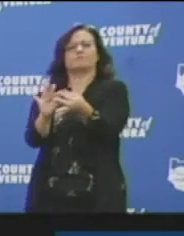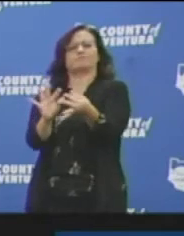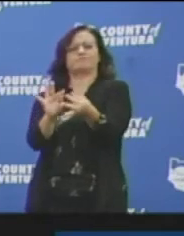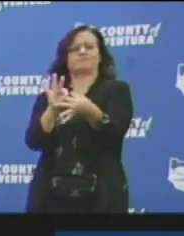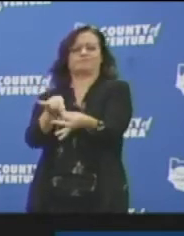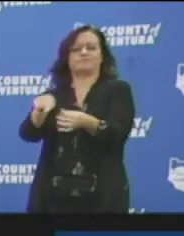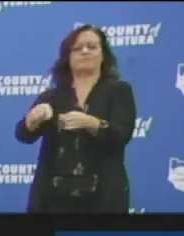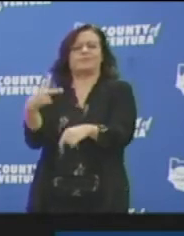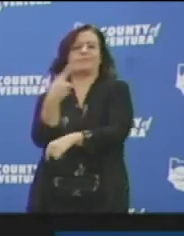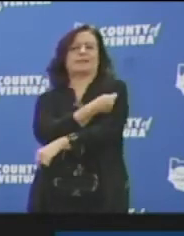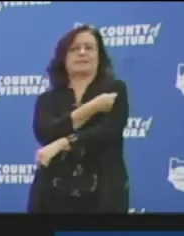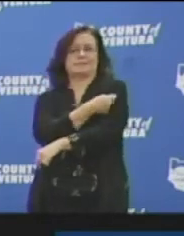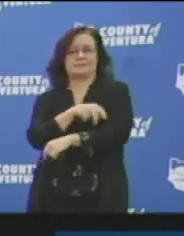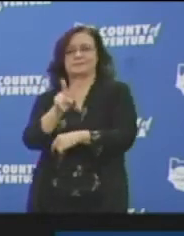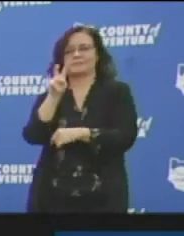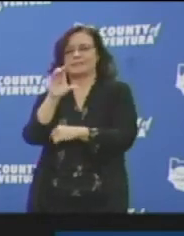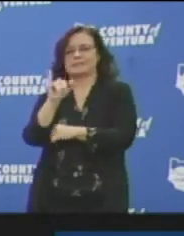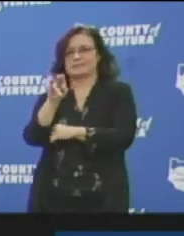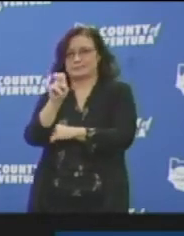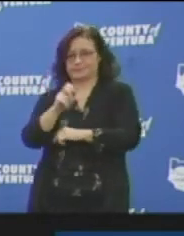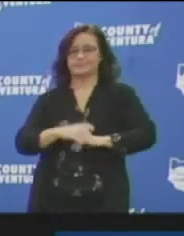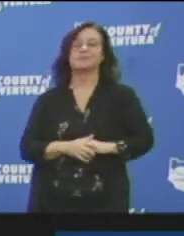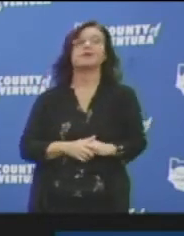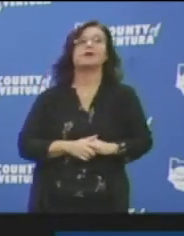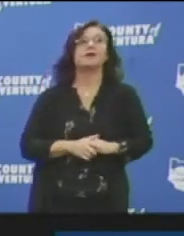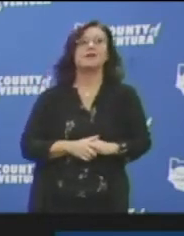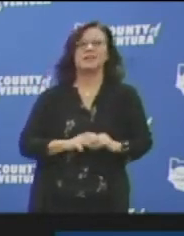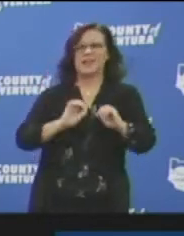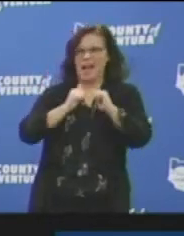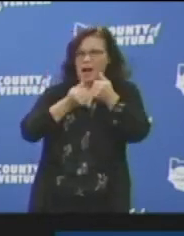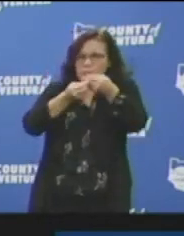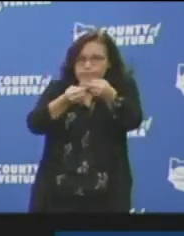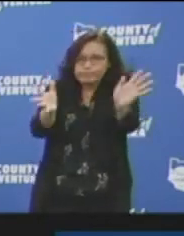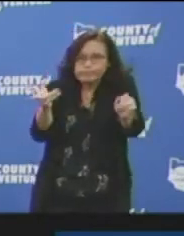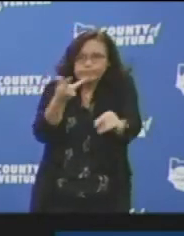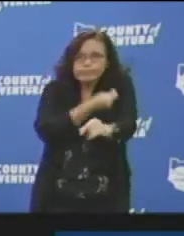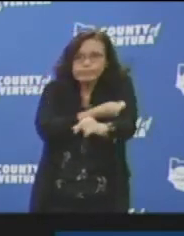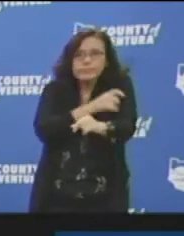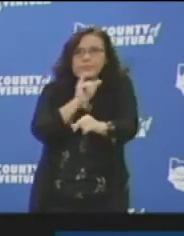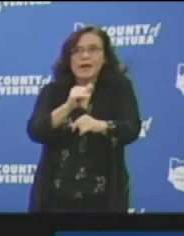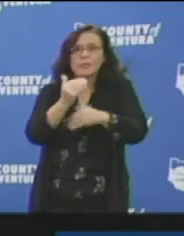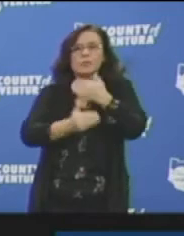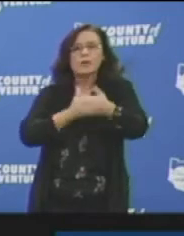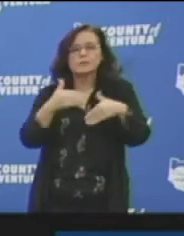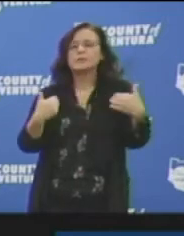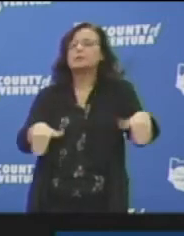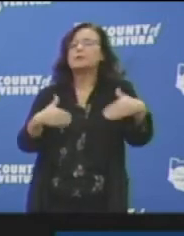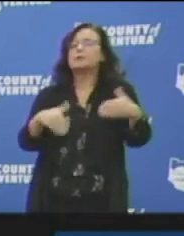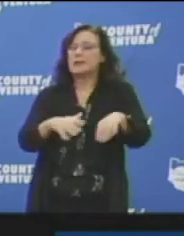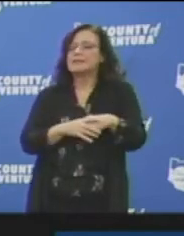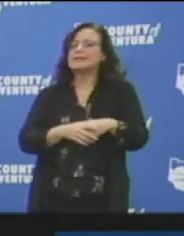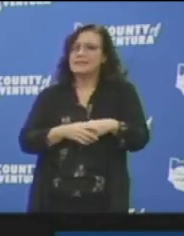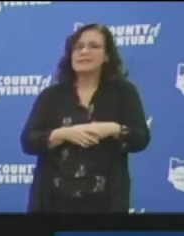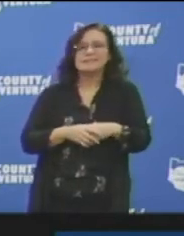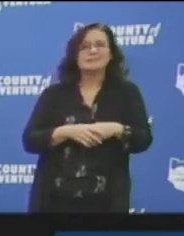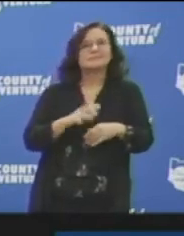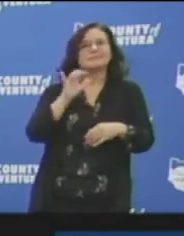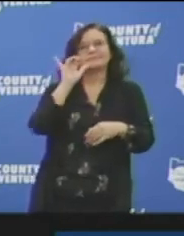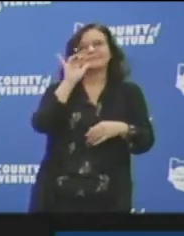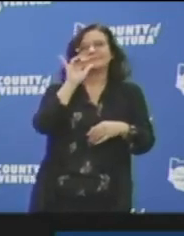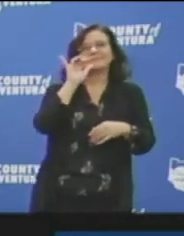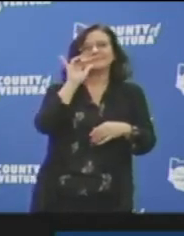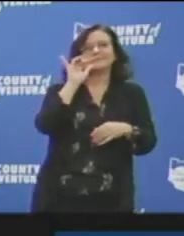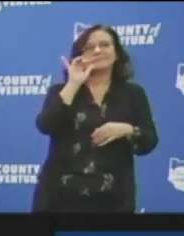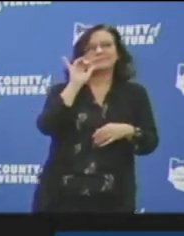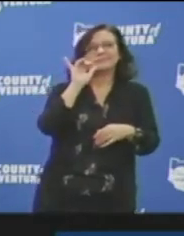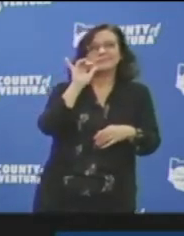all, rolling out this process of vaccination is not clean. It's not as organized as